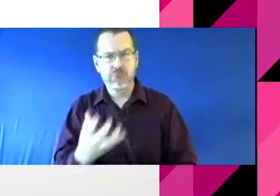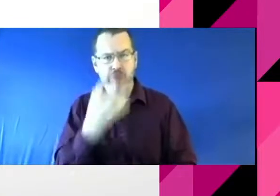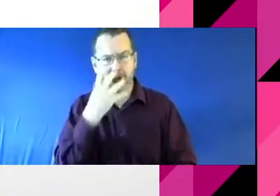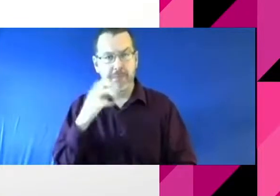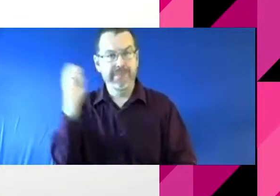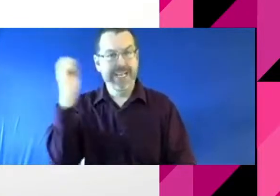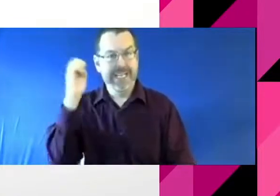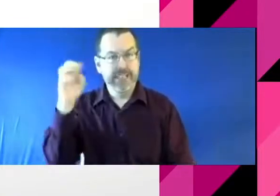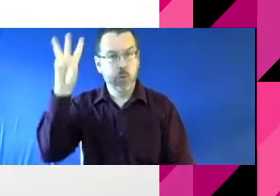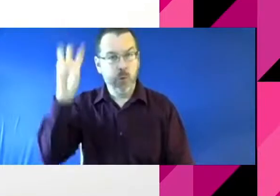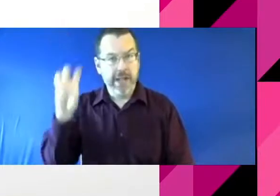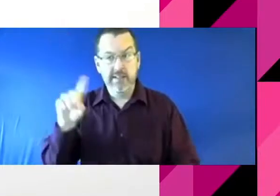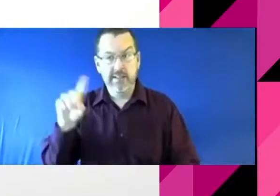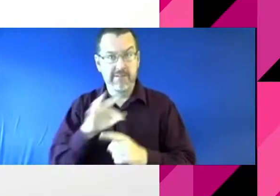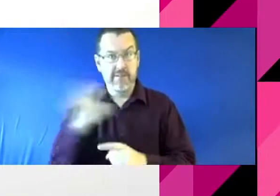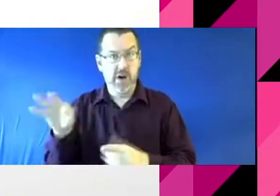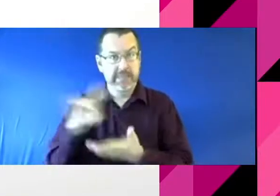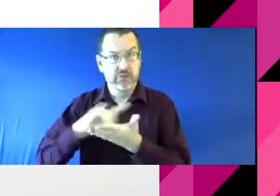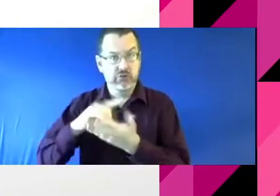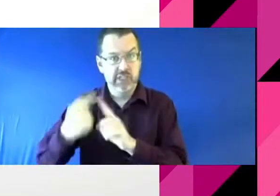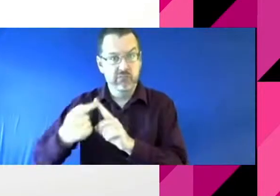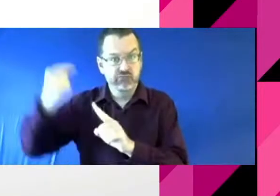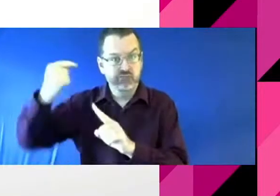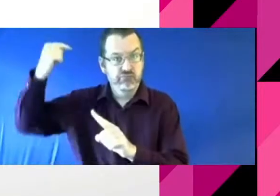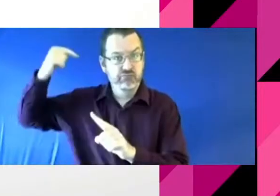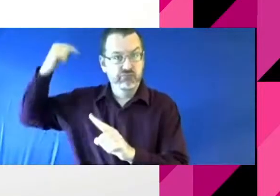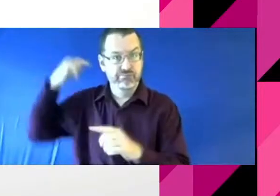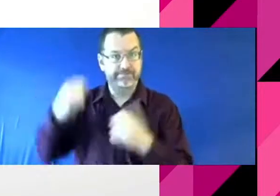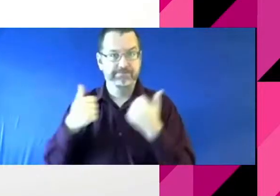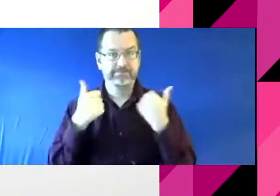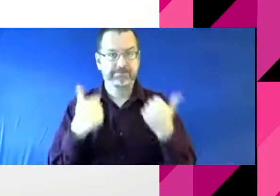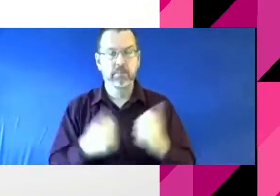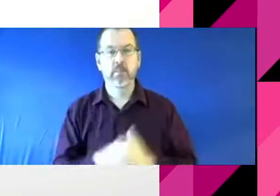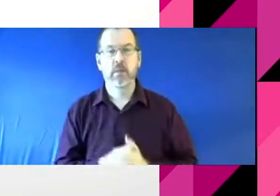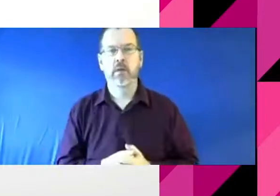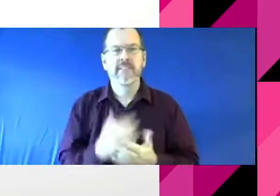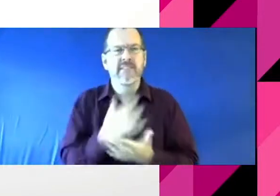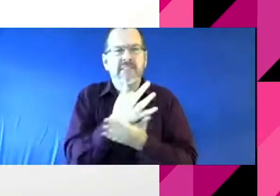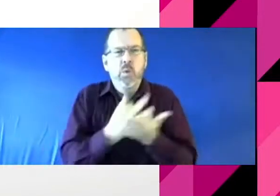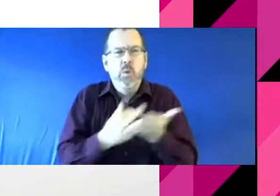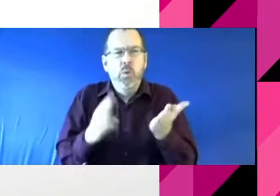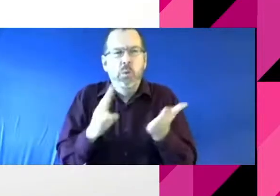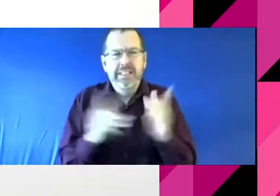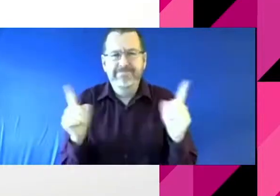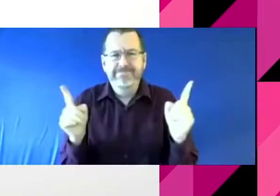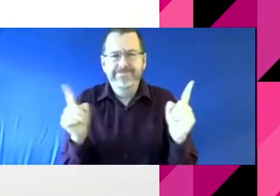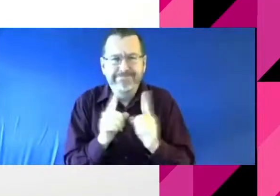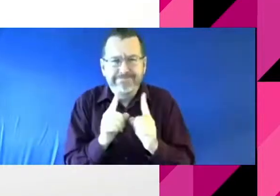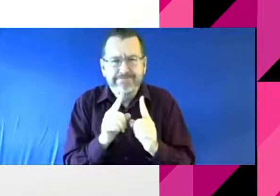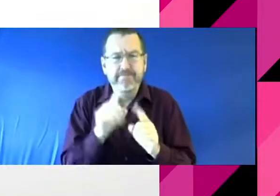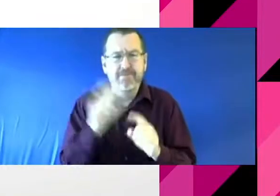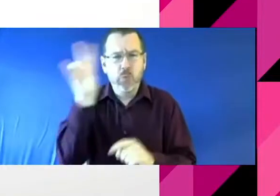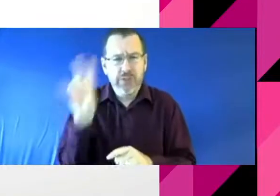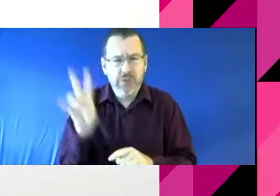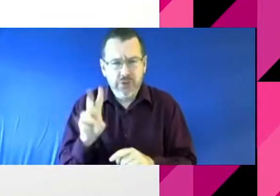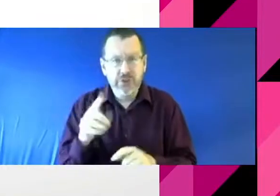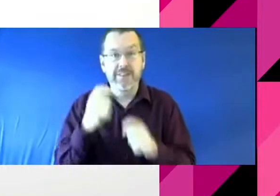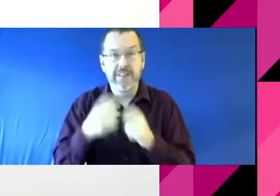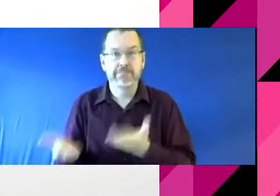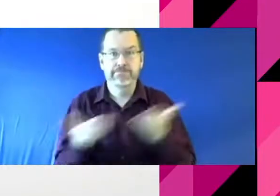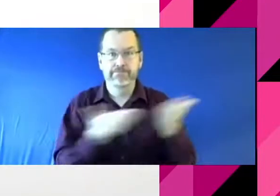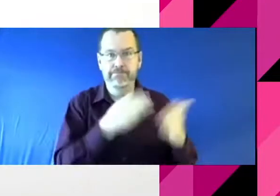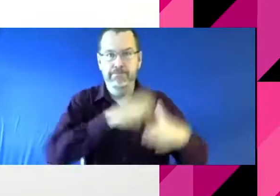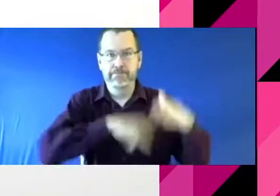indeed from further back in history as well. So we just have a very few minutes for questions before I pass to Minister